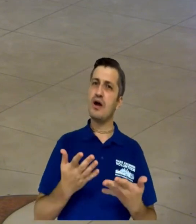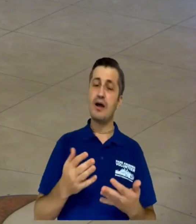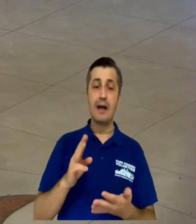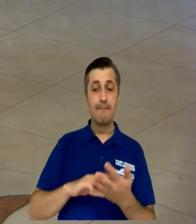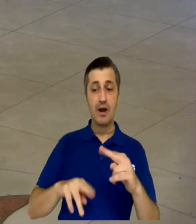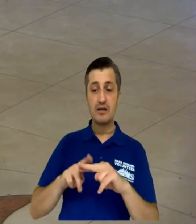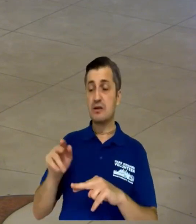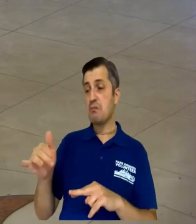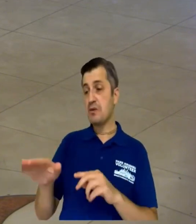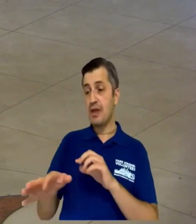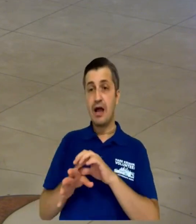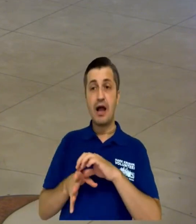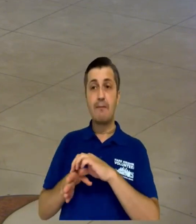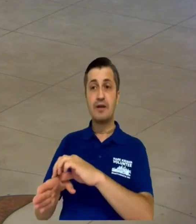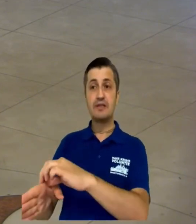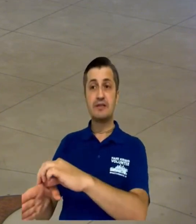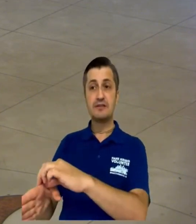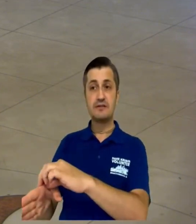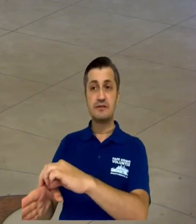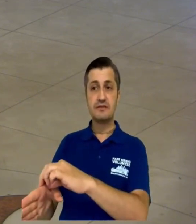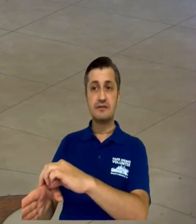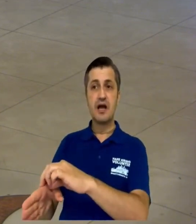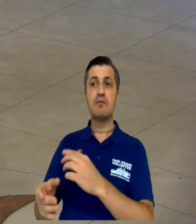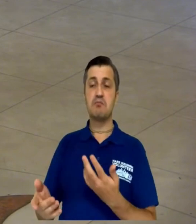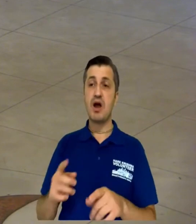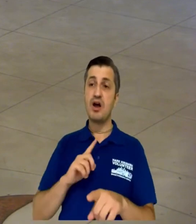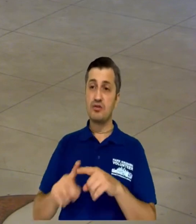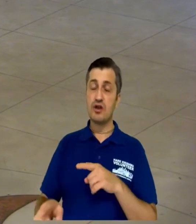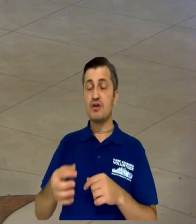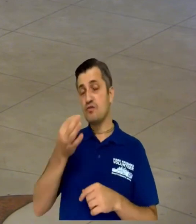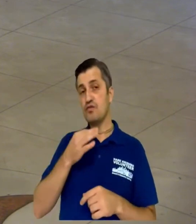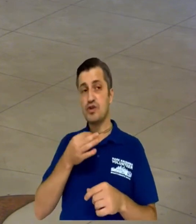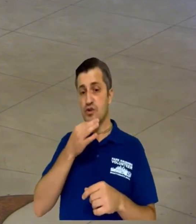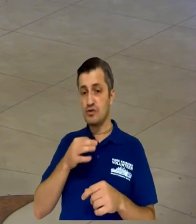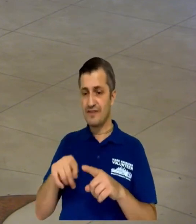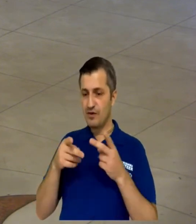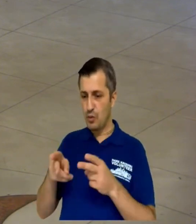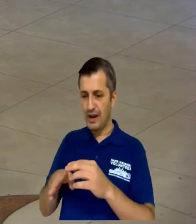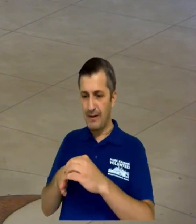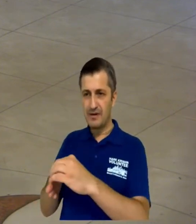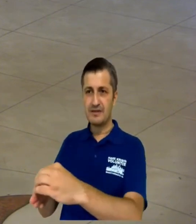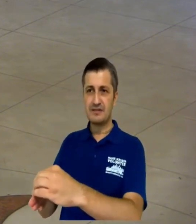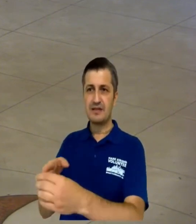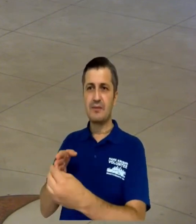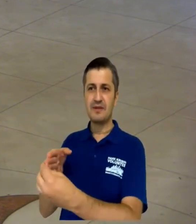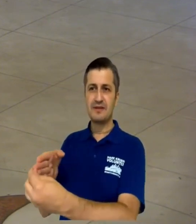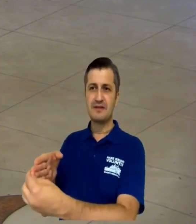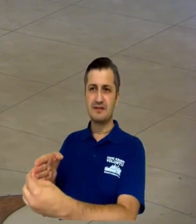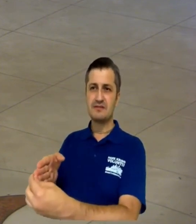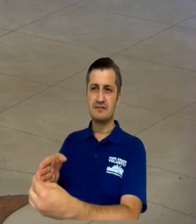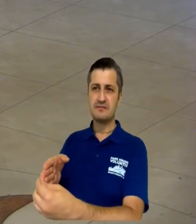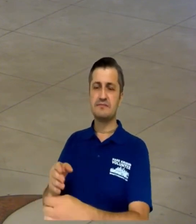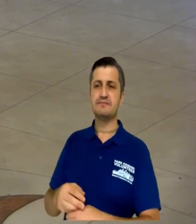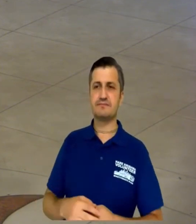right? And so I tried a few apprenticeships, and even in that, they